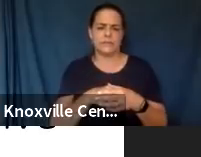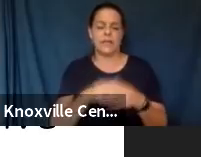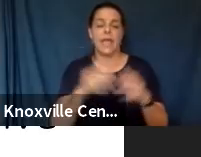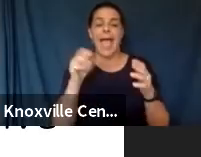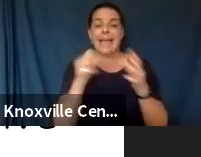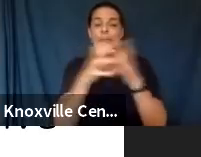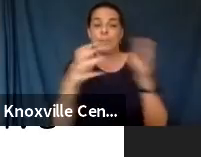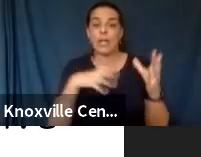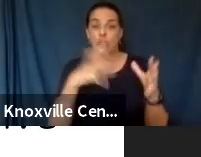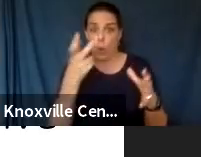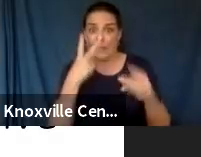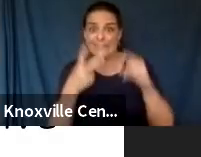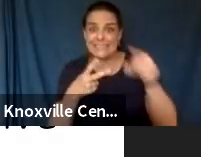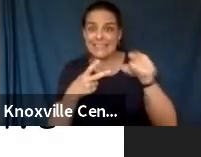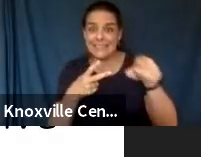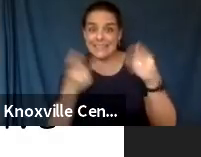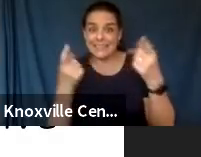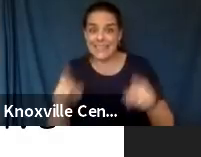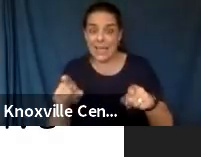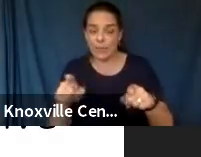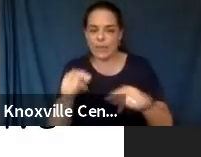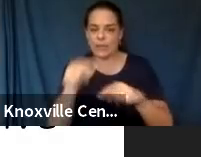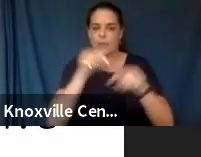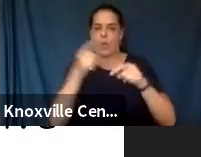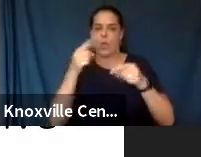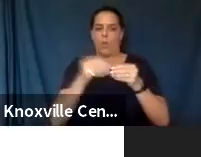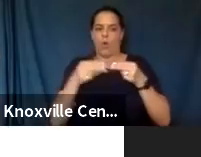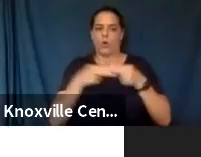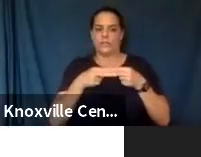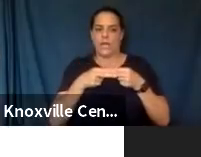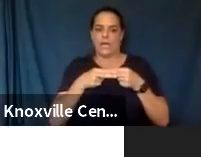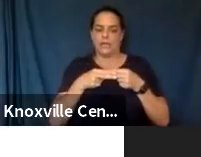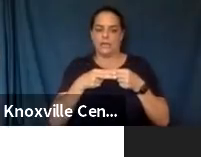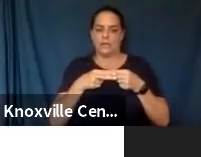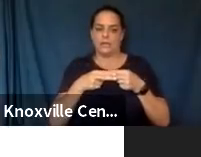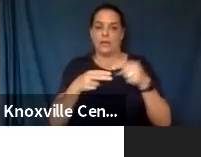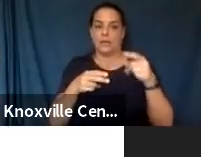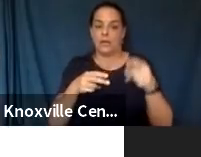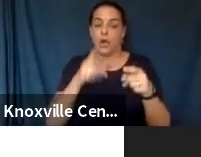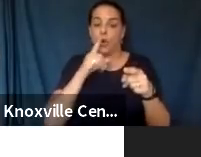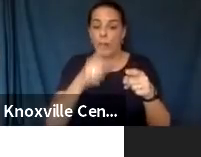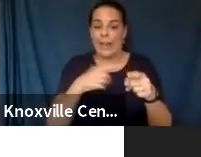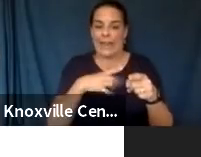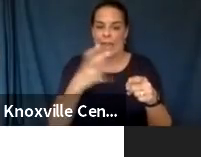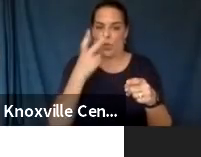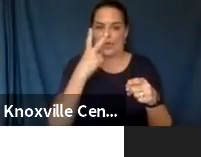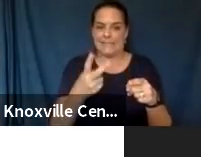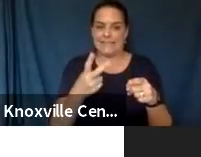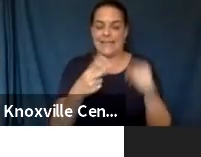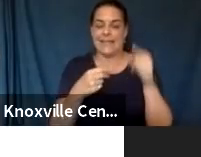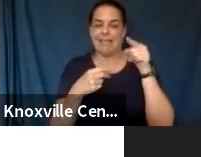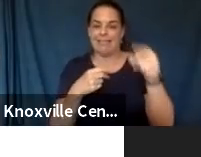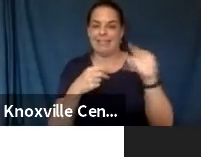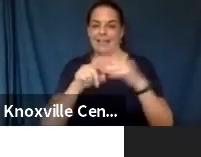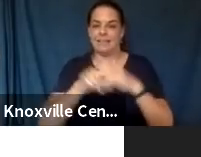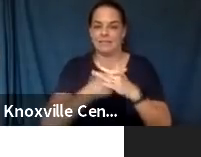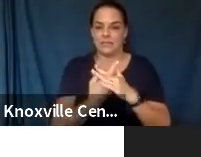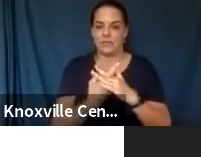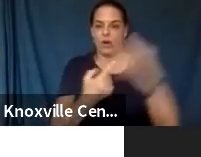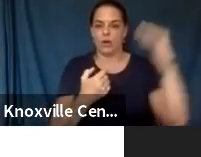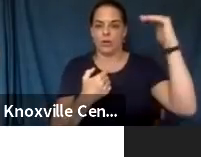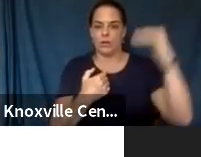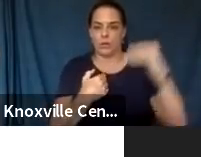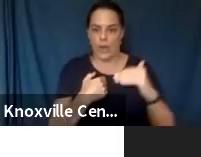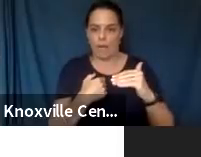as I like to see this, and please go back one more slide, what I really want to see is this start to go